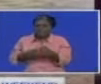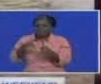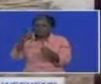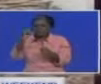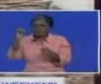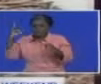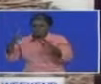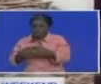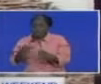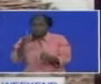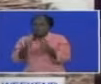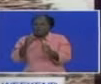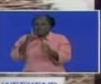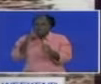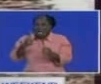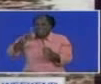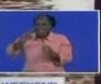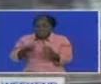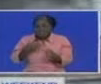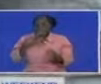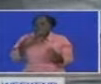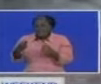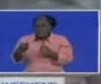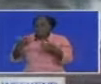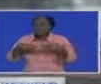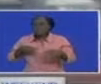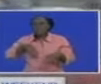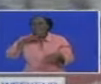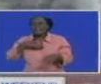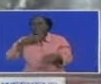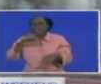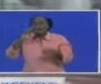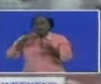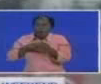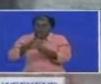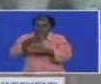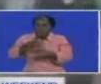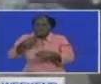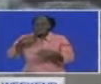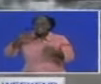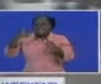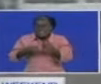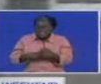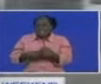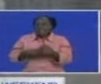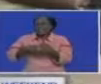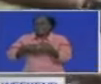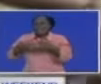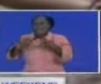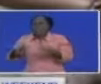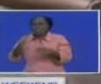2007-2008, in which 1,300 people lost their lives while more than 600,000 lost their homes.